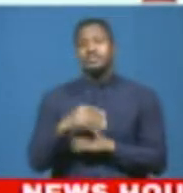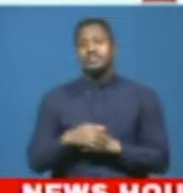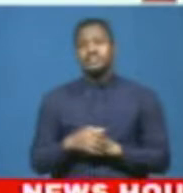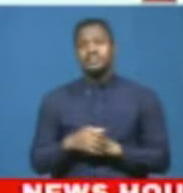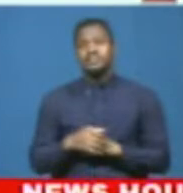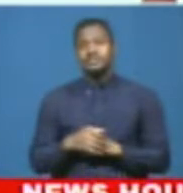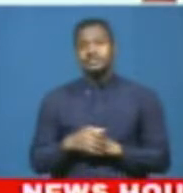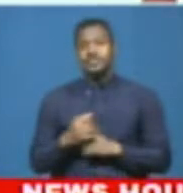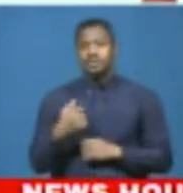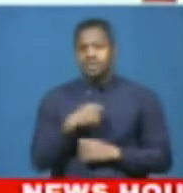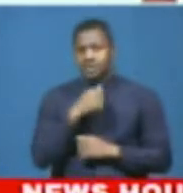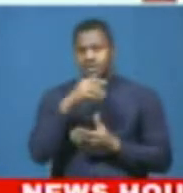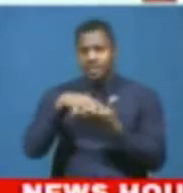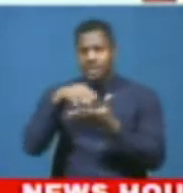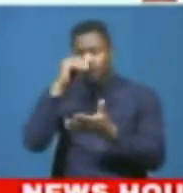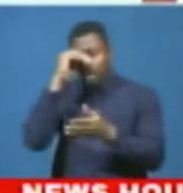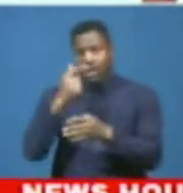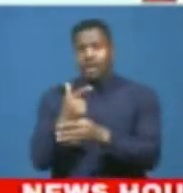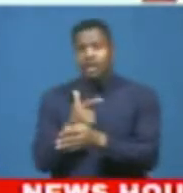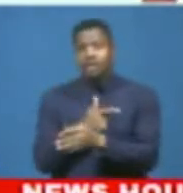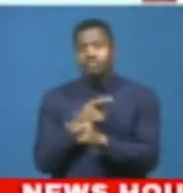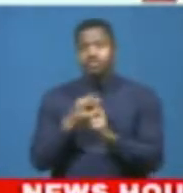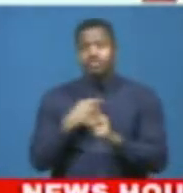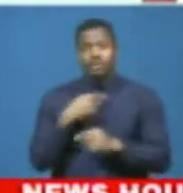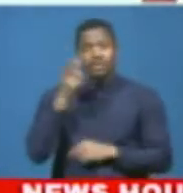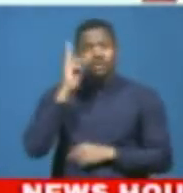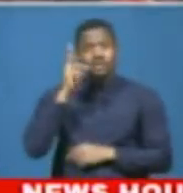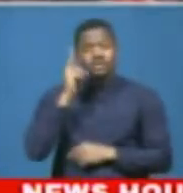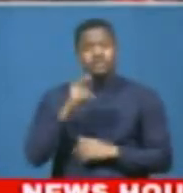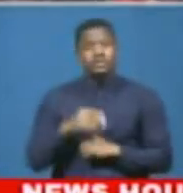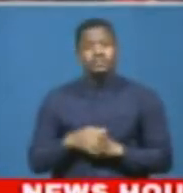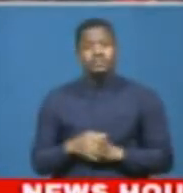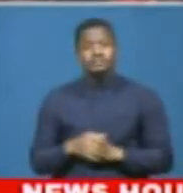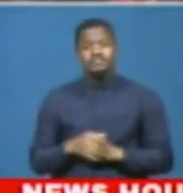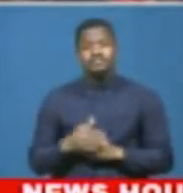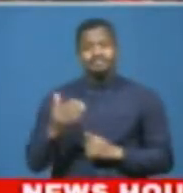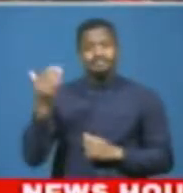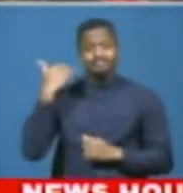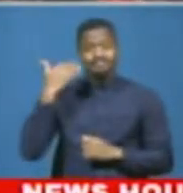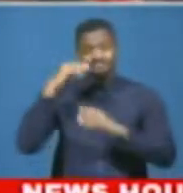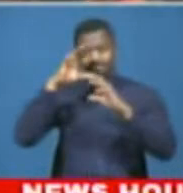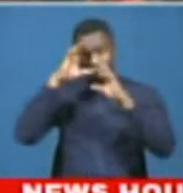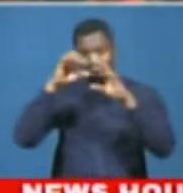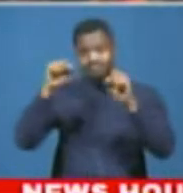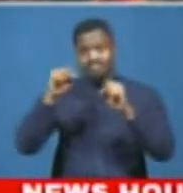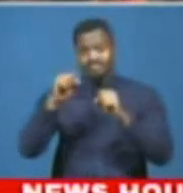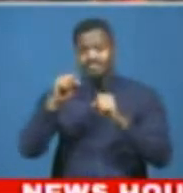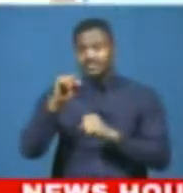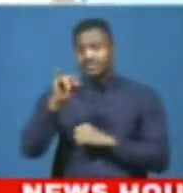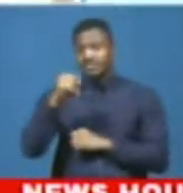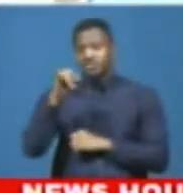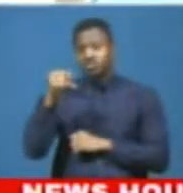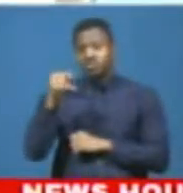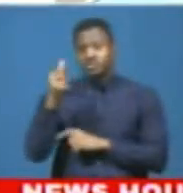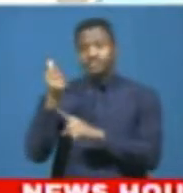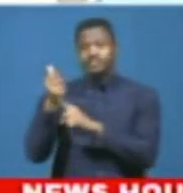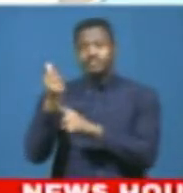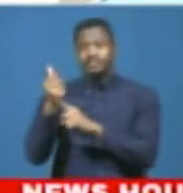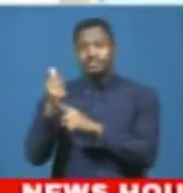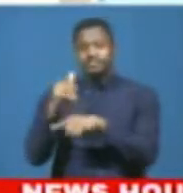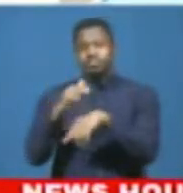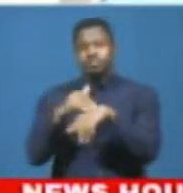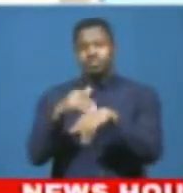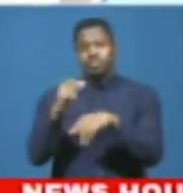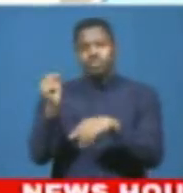Are we not learning lessons from our history? Former President Flight Lieutenant Jerry John Rawlings called on all